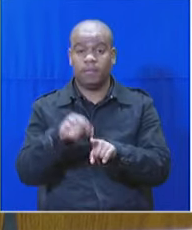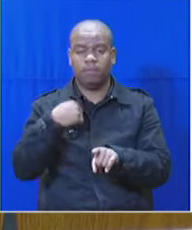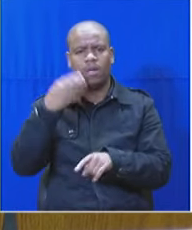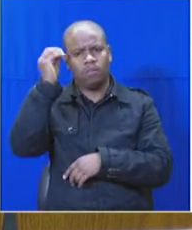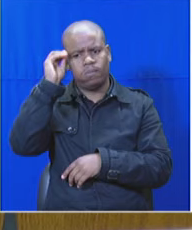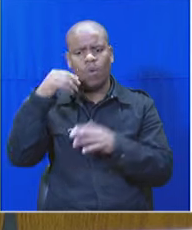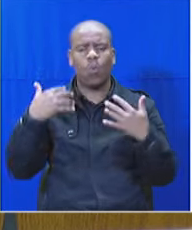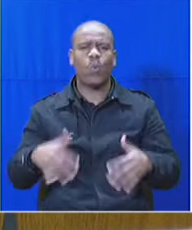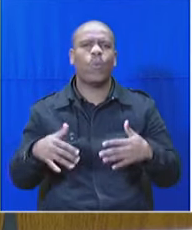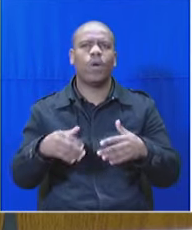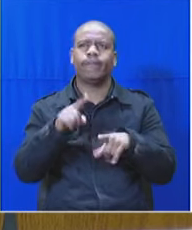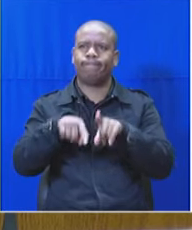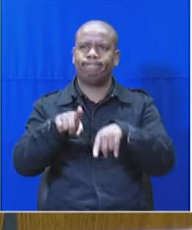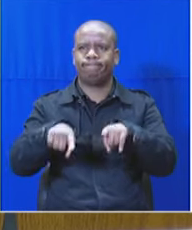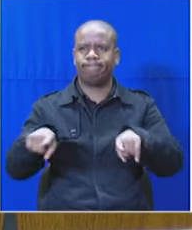shown has been varied.